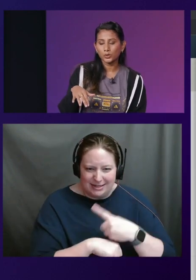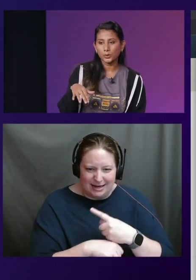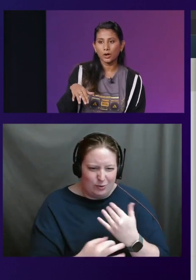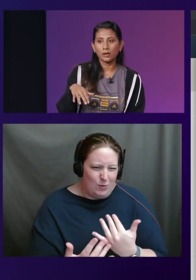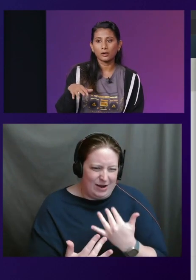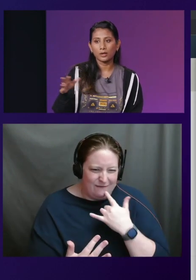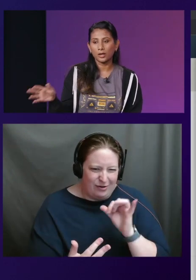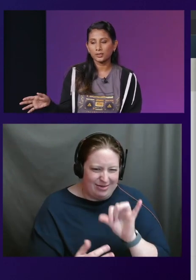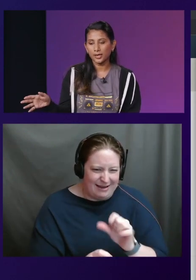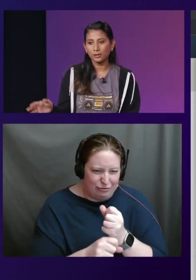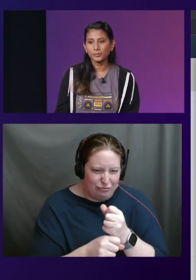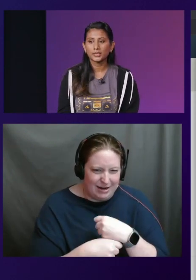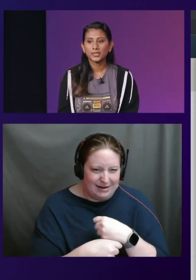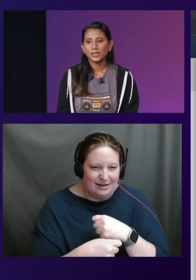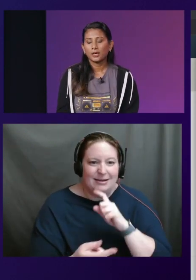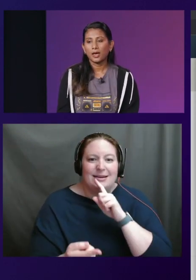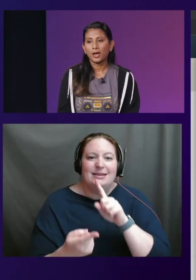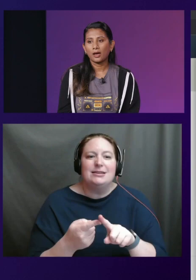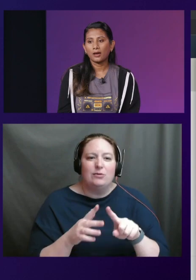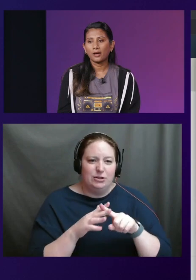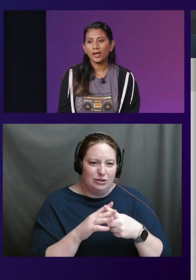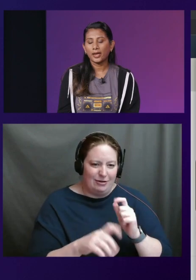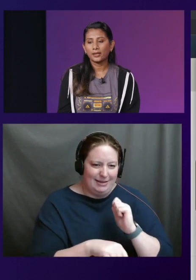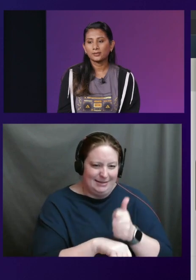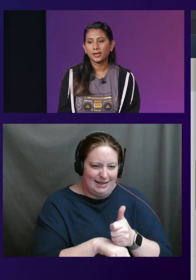go to our setup.